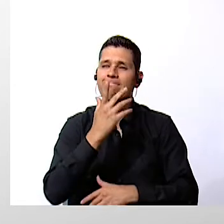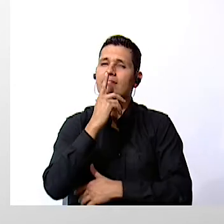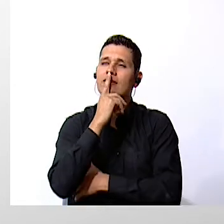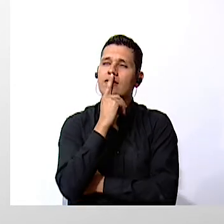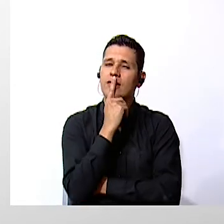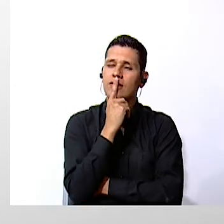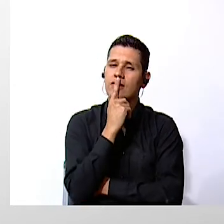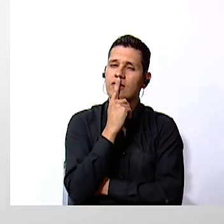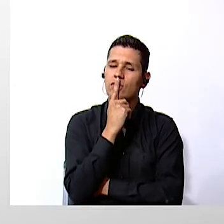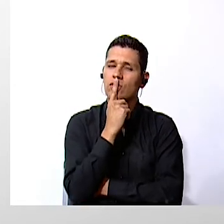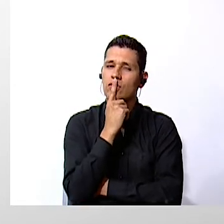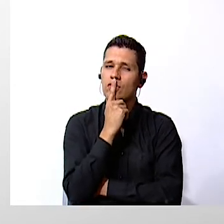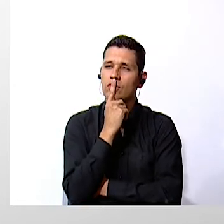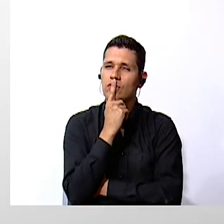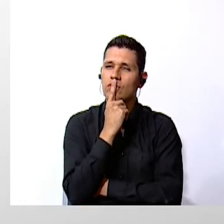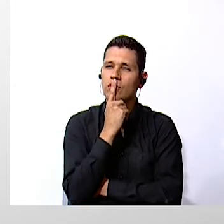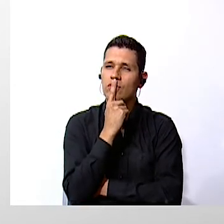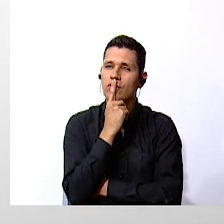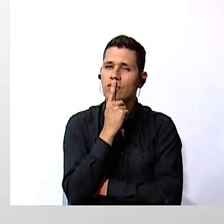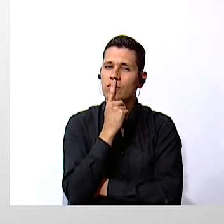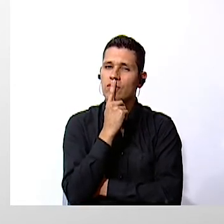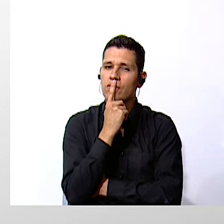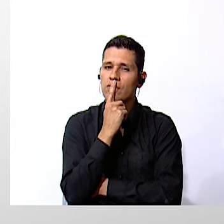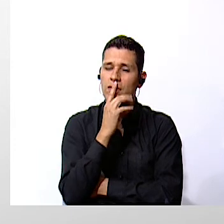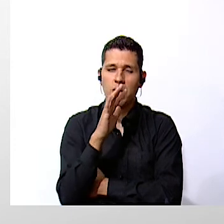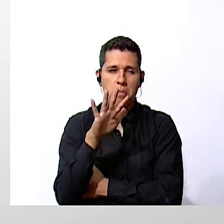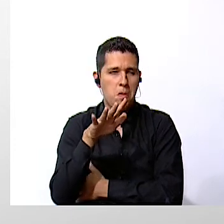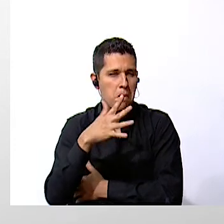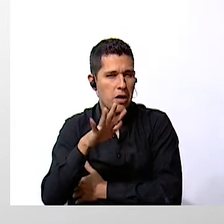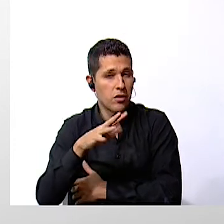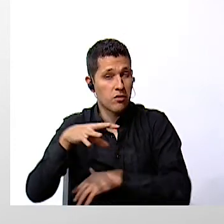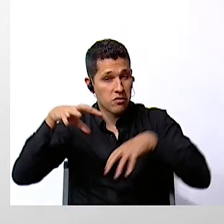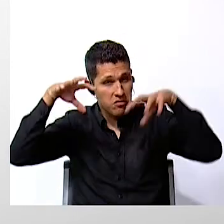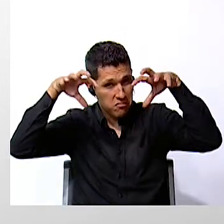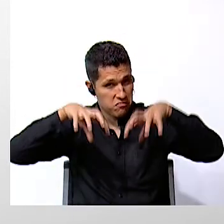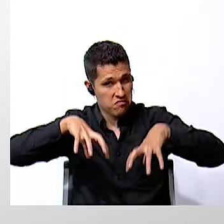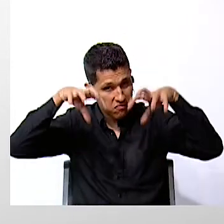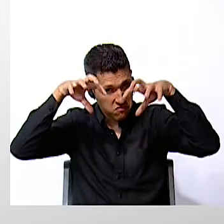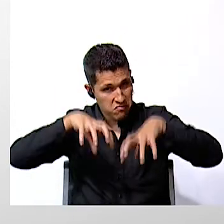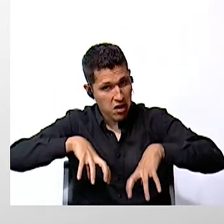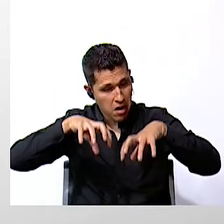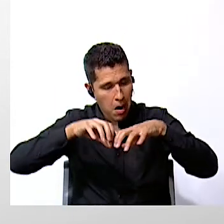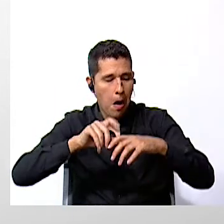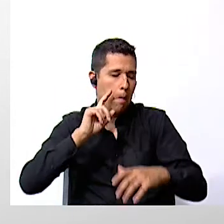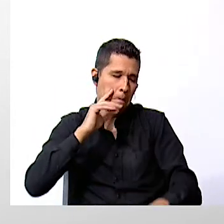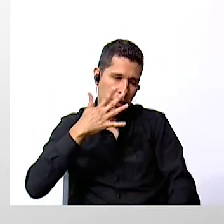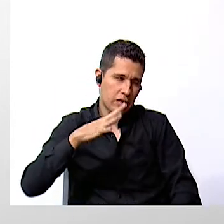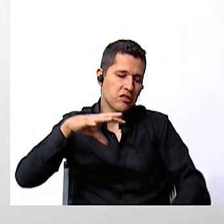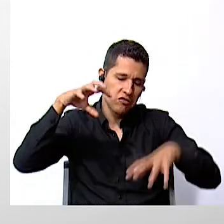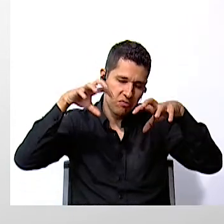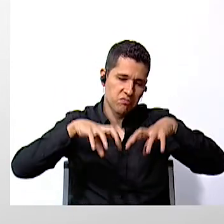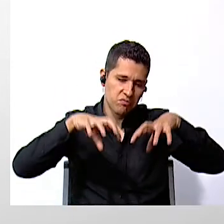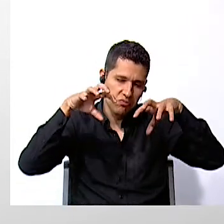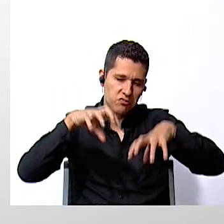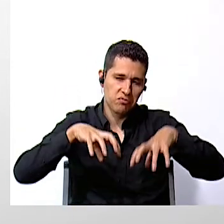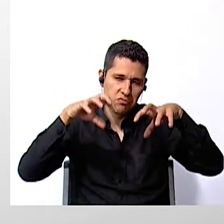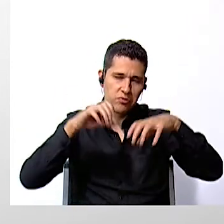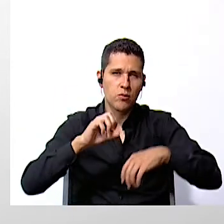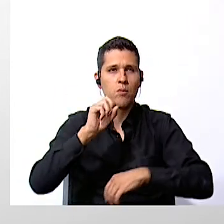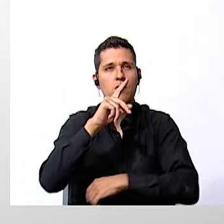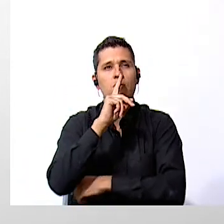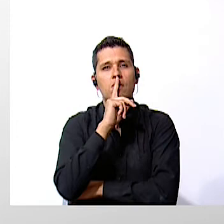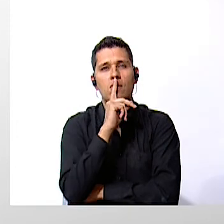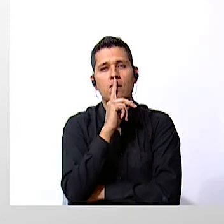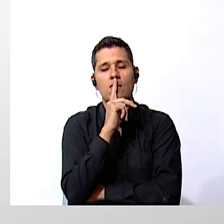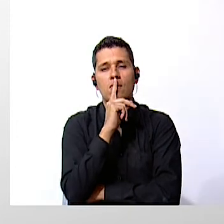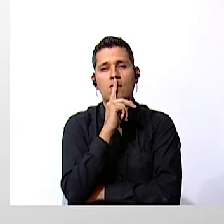A rain? Something similar to a rain. Okay. Okay, what about a